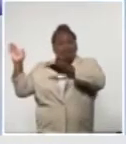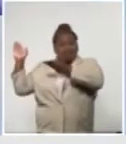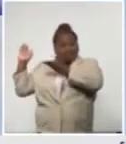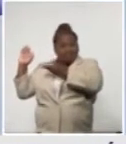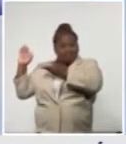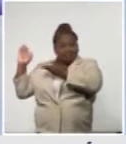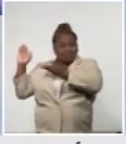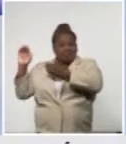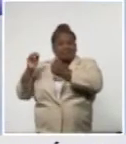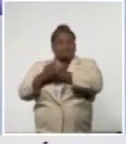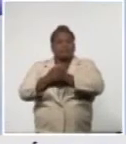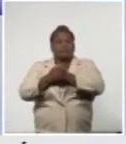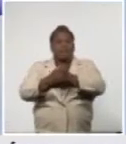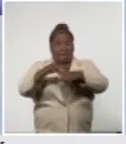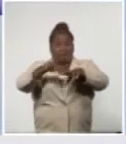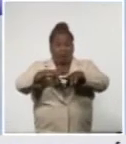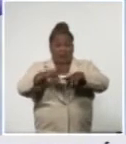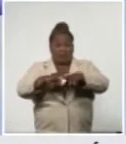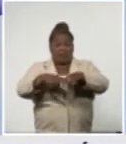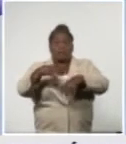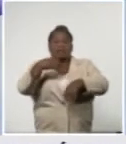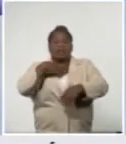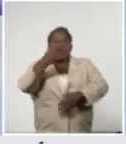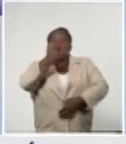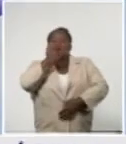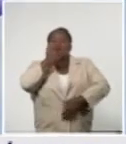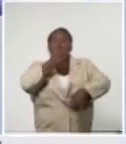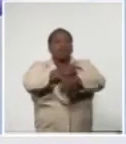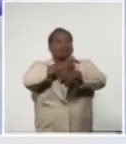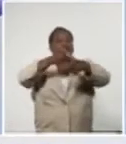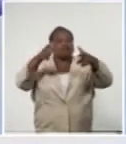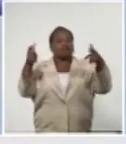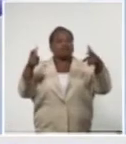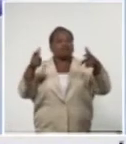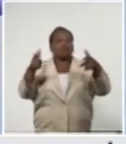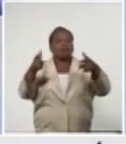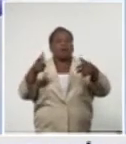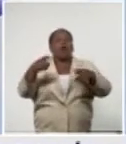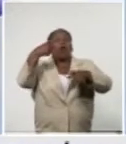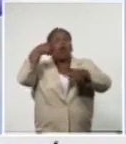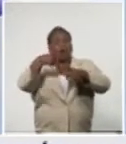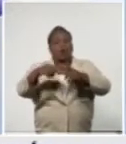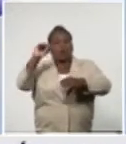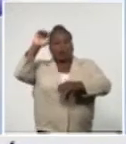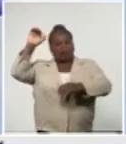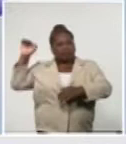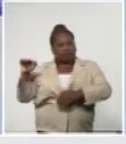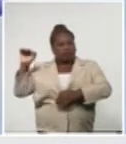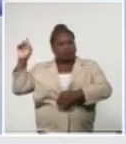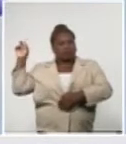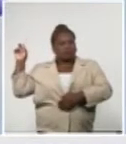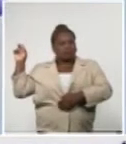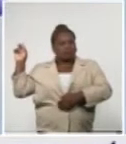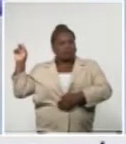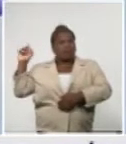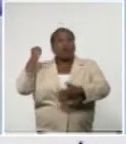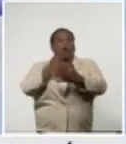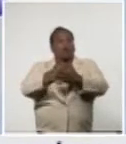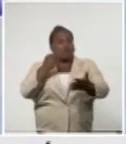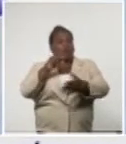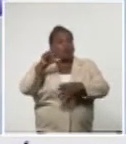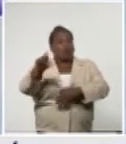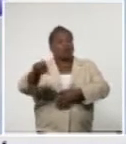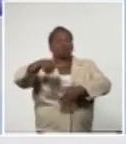remains at the top with the highest incidence rate of confirmed cases over the last 15 days, with